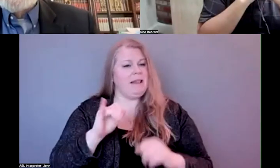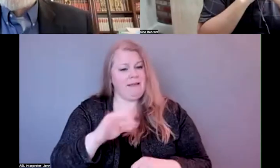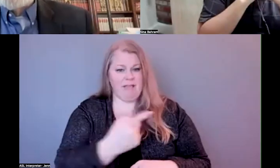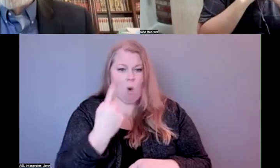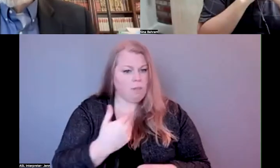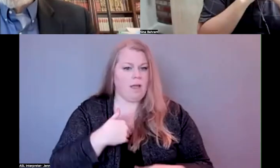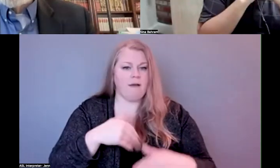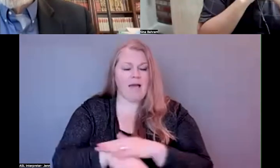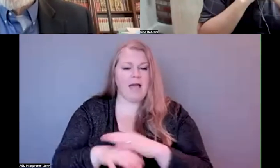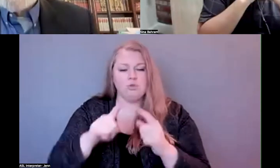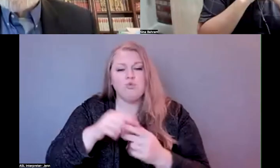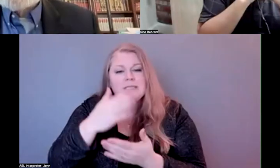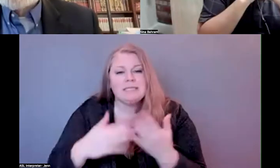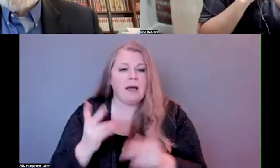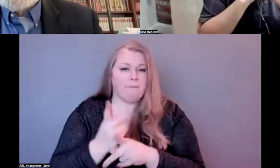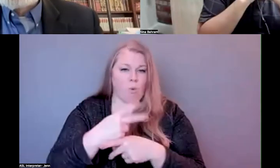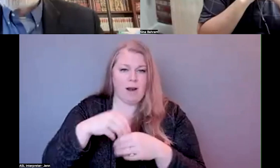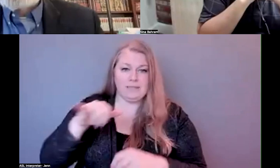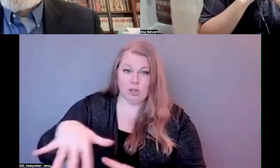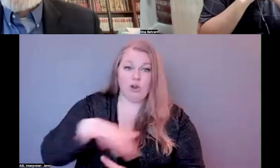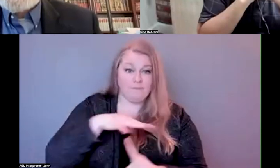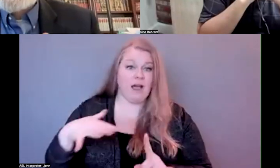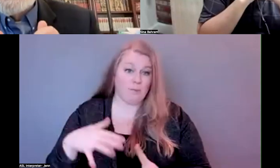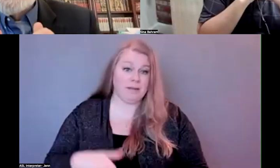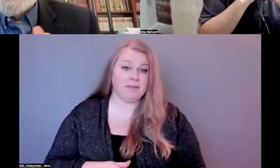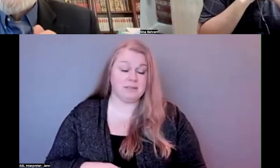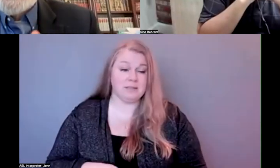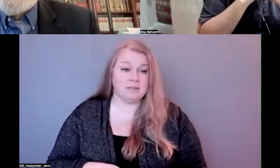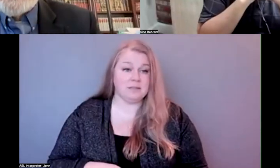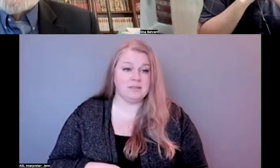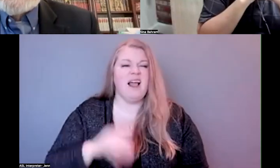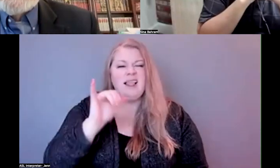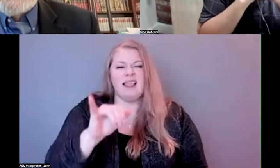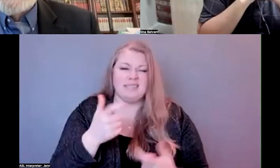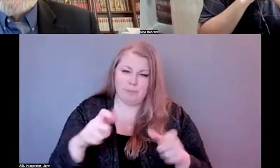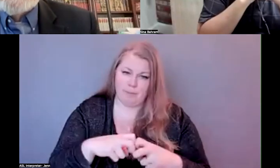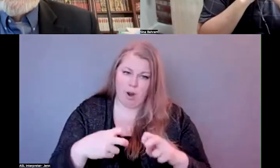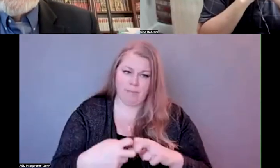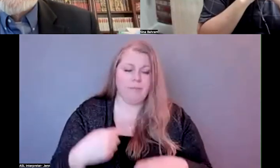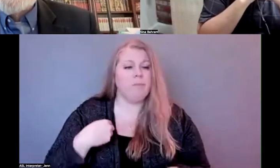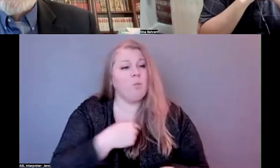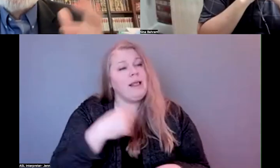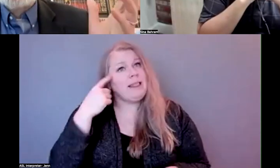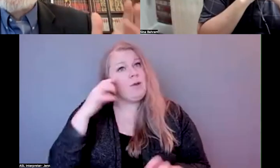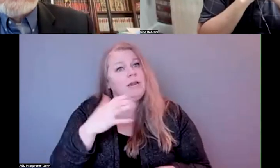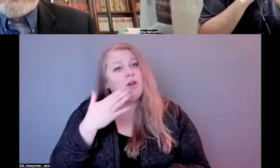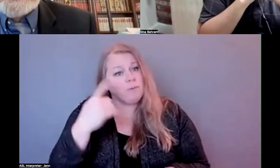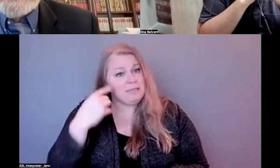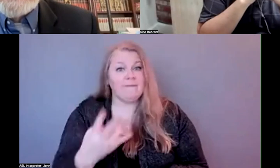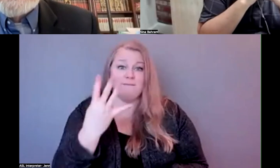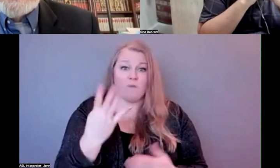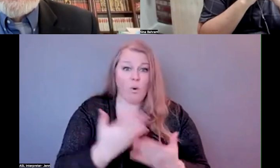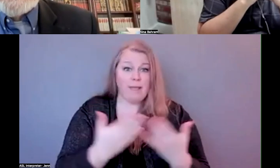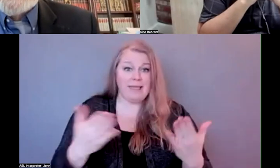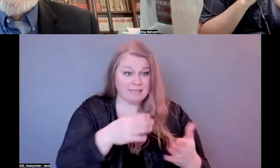of the products in their environment, okay? So that's the big problem. We think we did really good because there's 4 things that this person